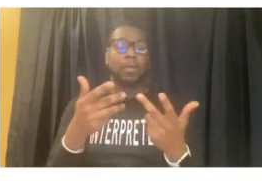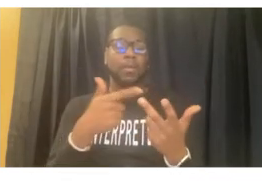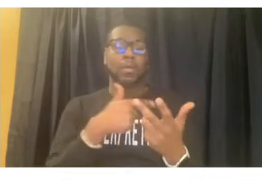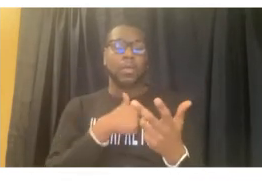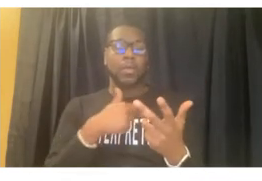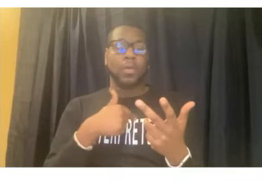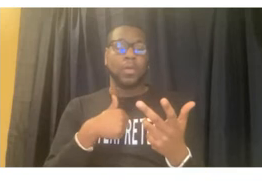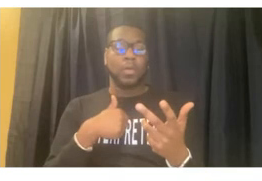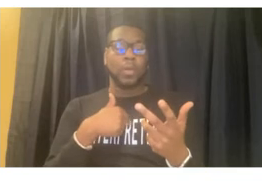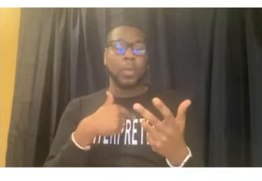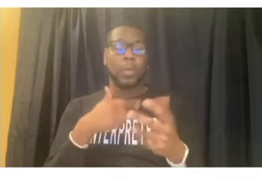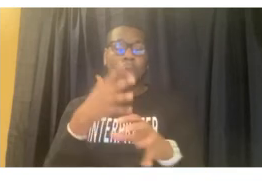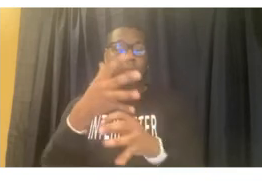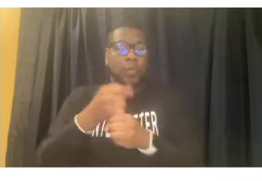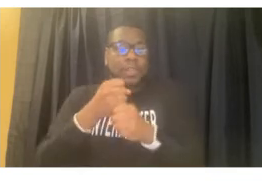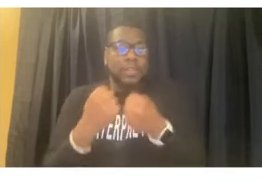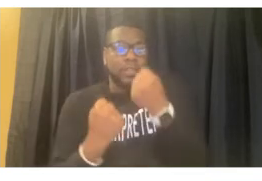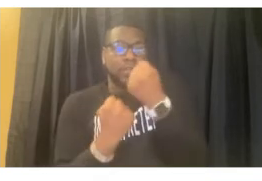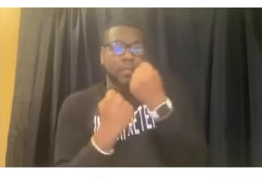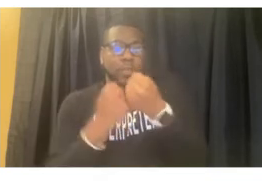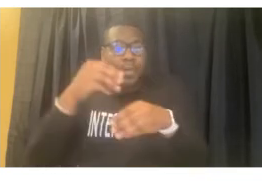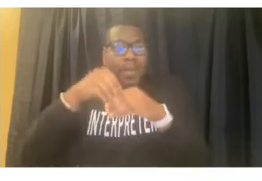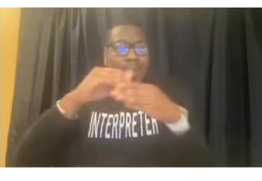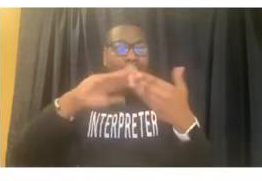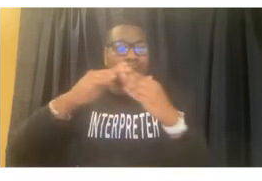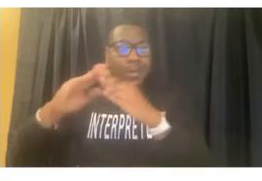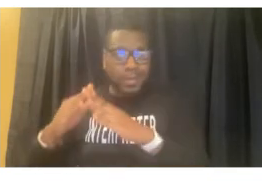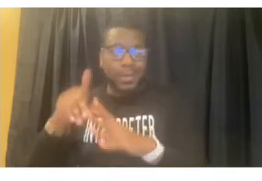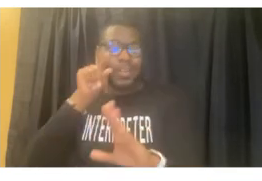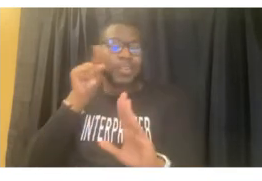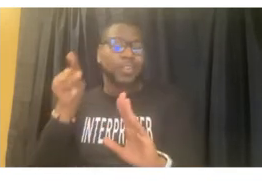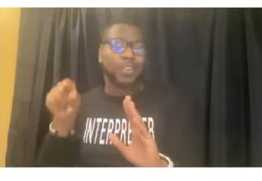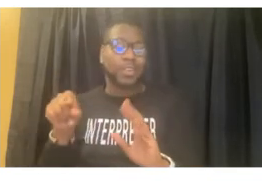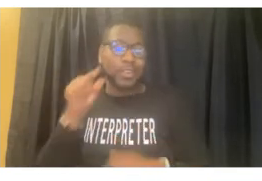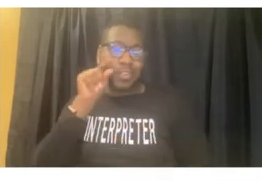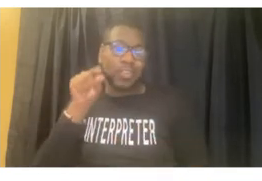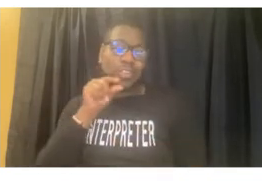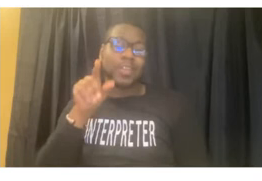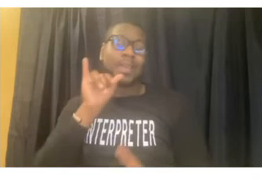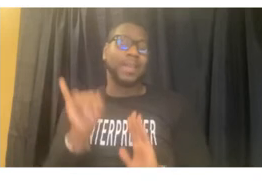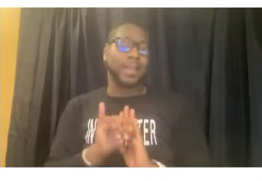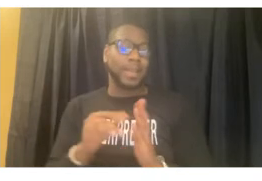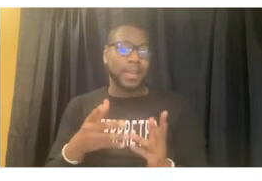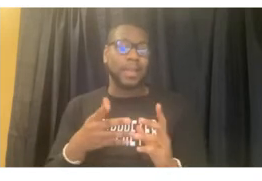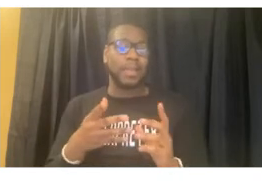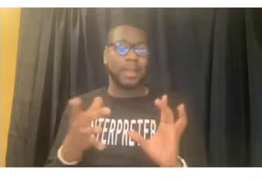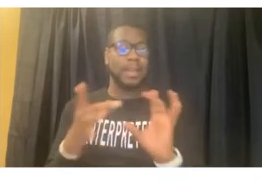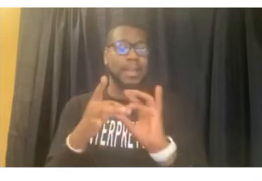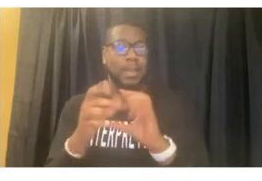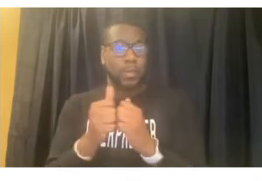world and gain support. So if we start with gender identity and combine that with our minority status, if we